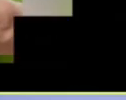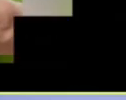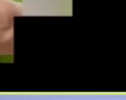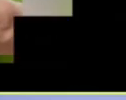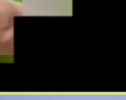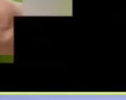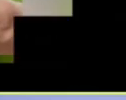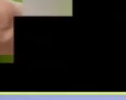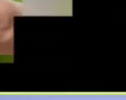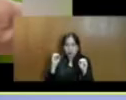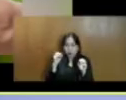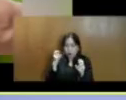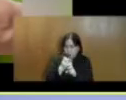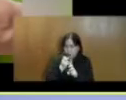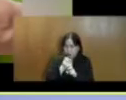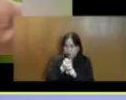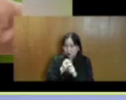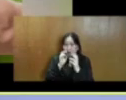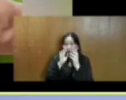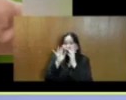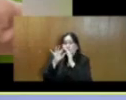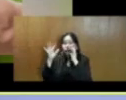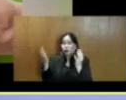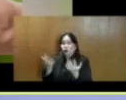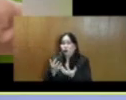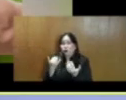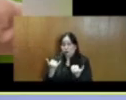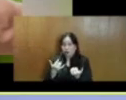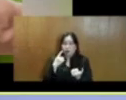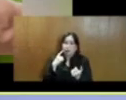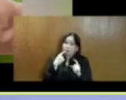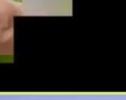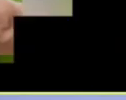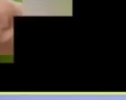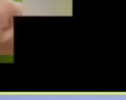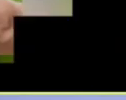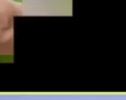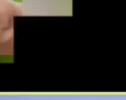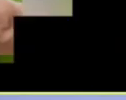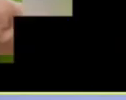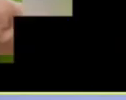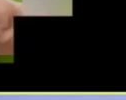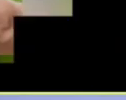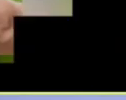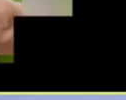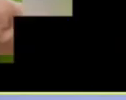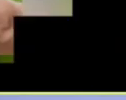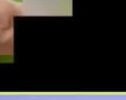possible earlier on. So I guess that's kind of one of the main areas where we've seen